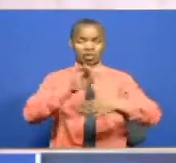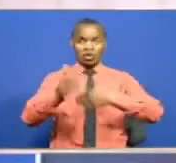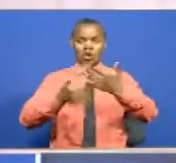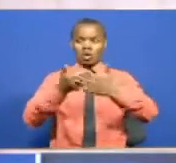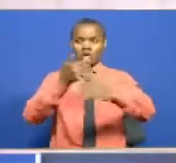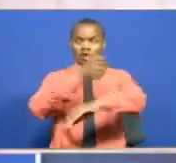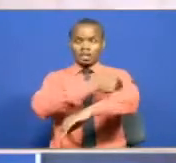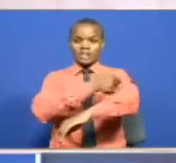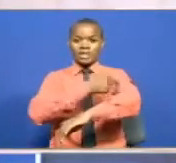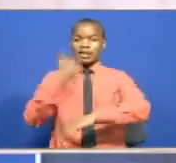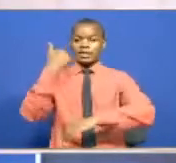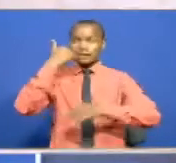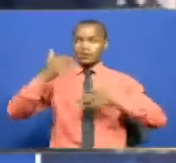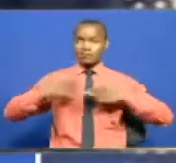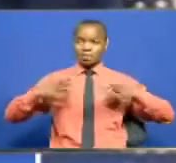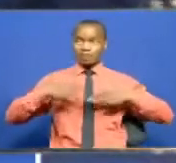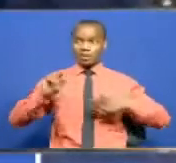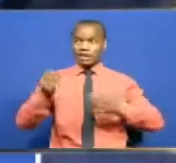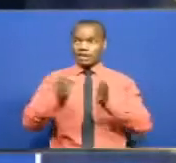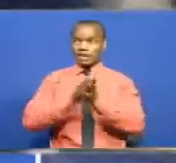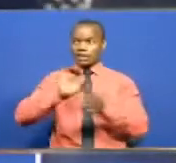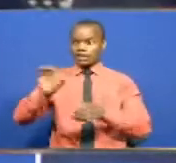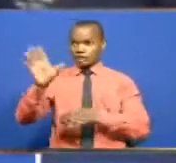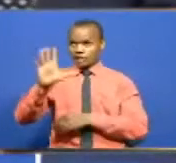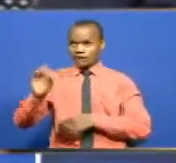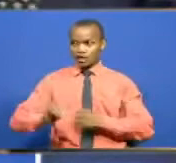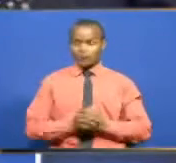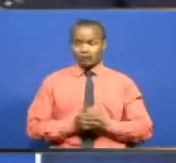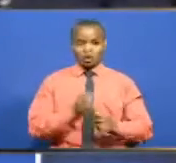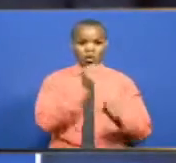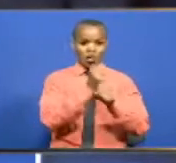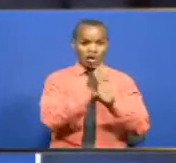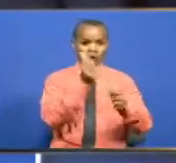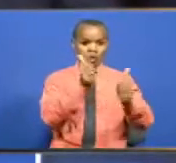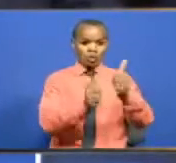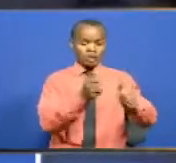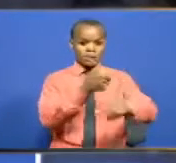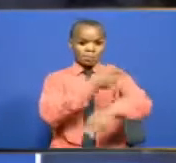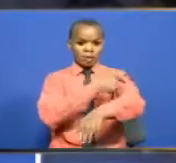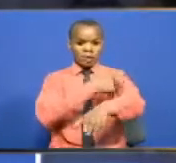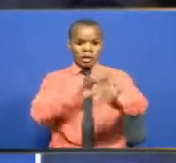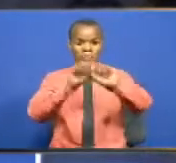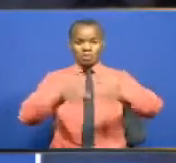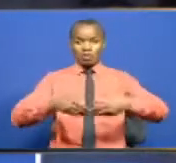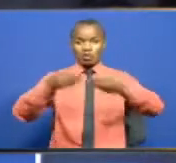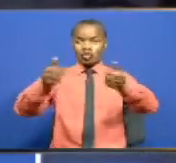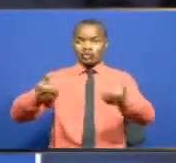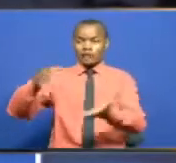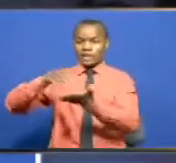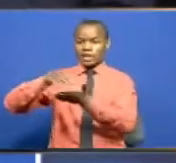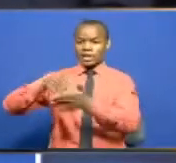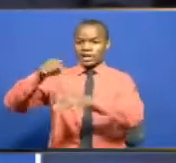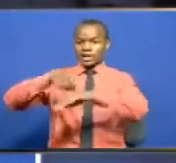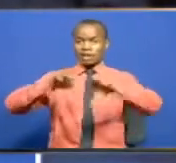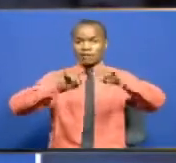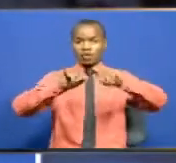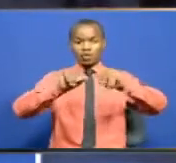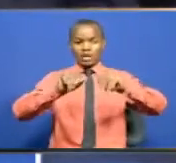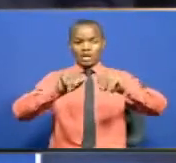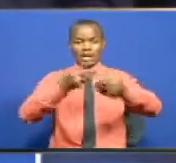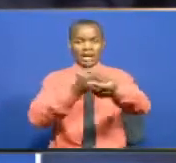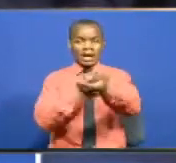patients here in Kenya and East Africa. Lauding the efforts made by the facility to bridge the gaps that exist in offering quality cancer